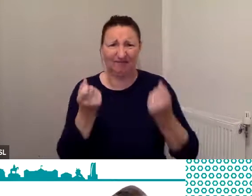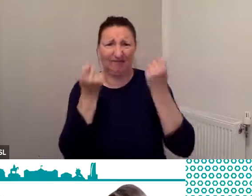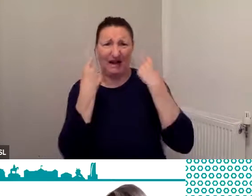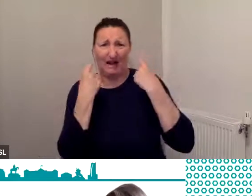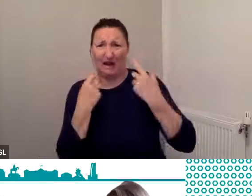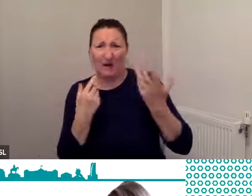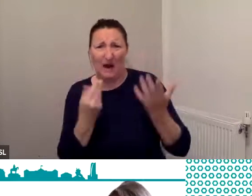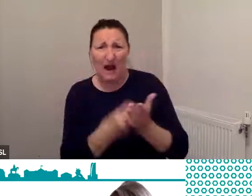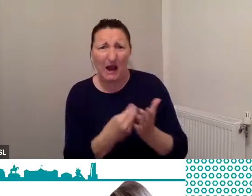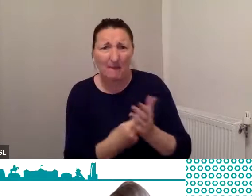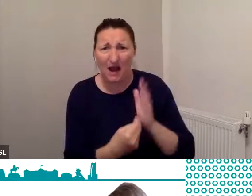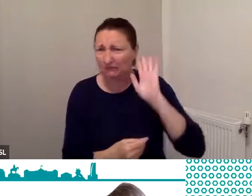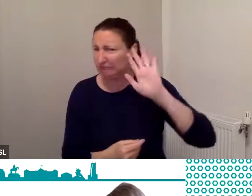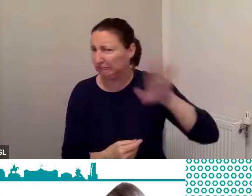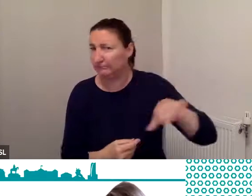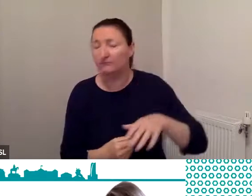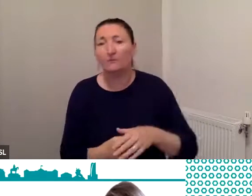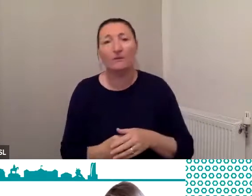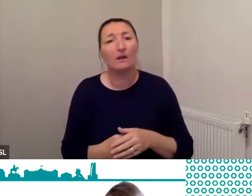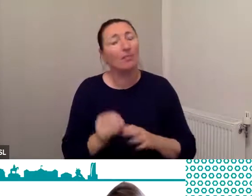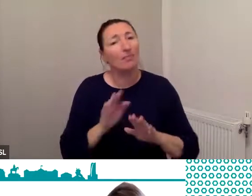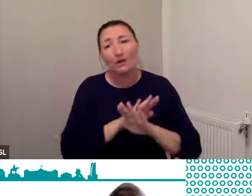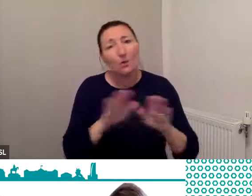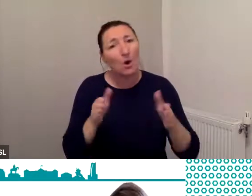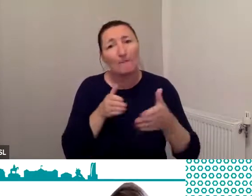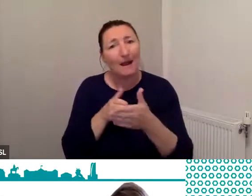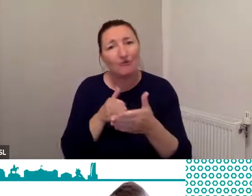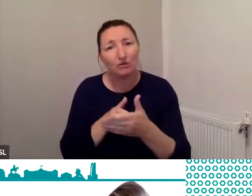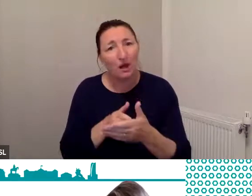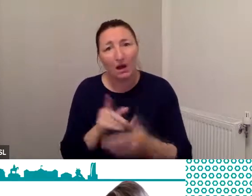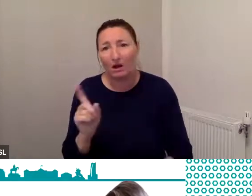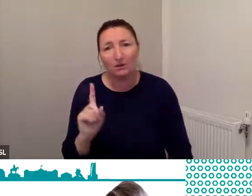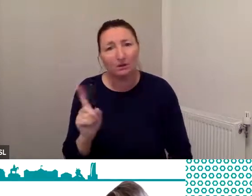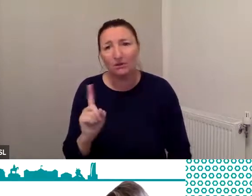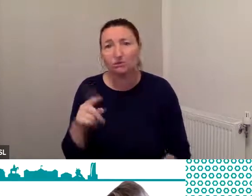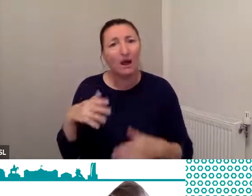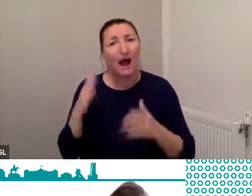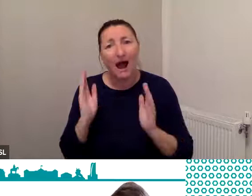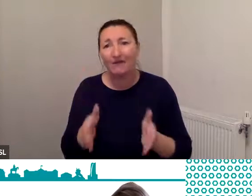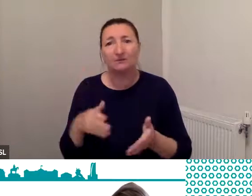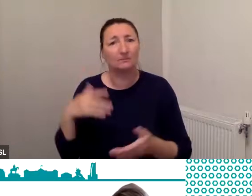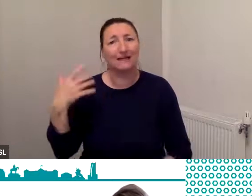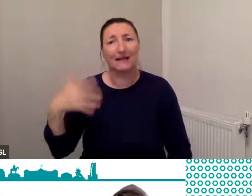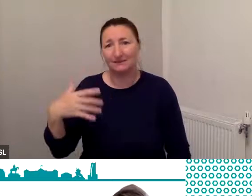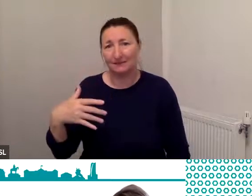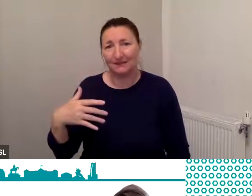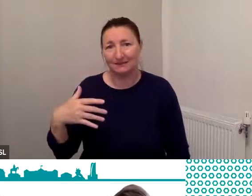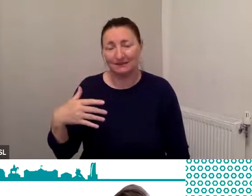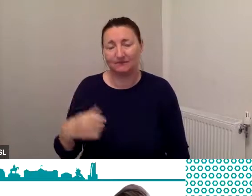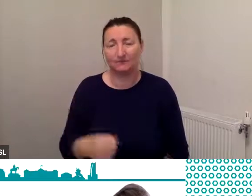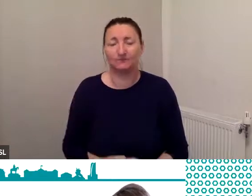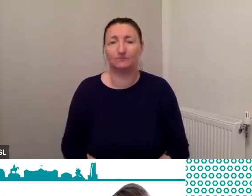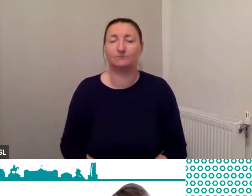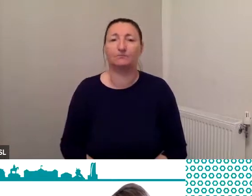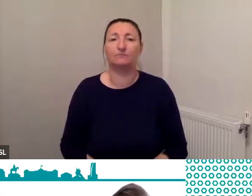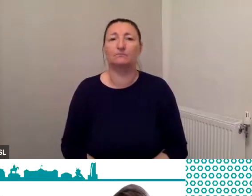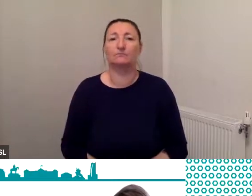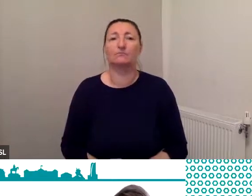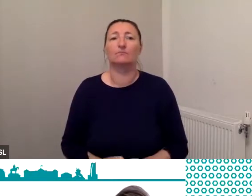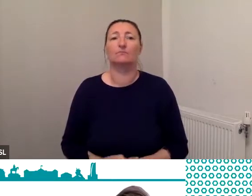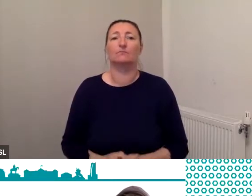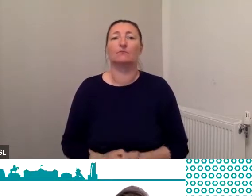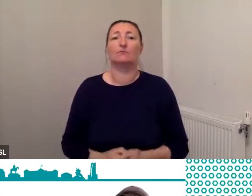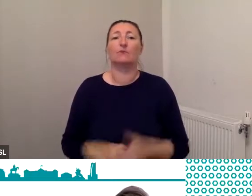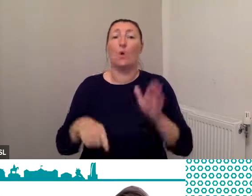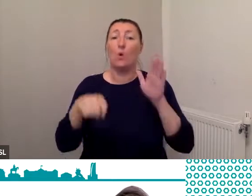costs of inclusive design is a barrier. And lastly, laws, policies and infrastructure projects need